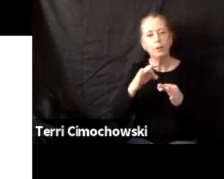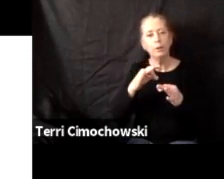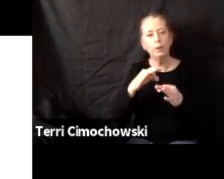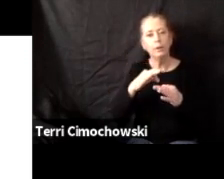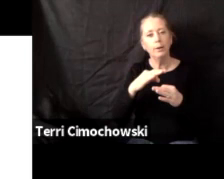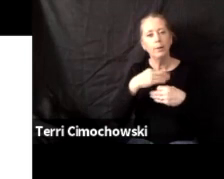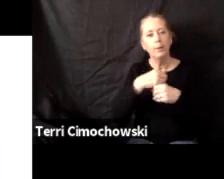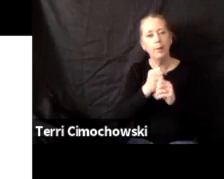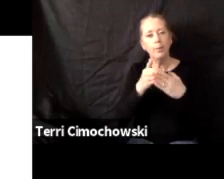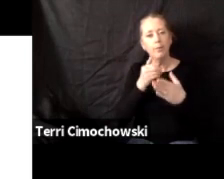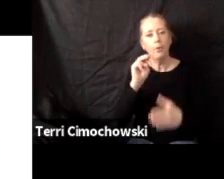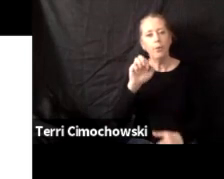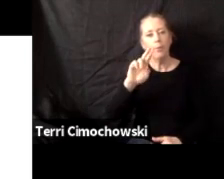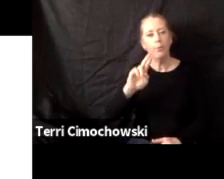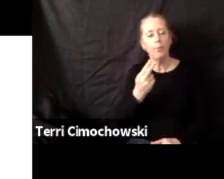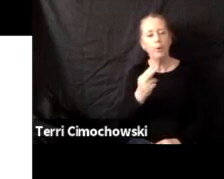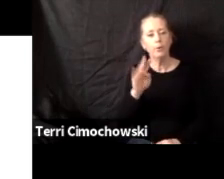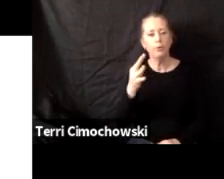My understanding is yes.